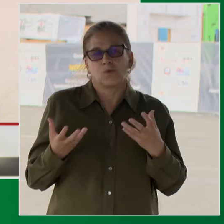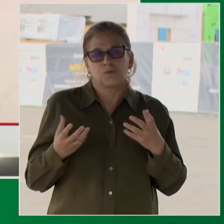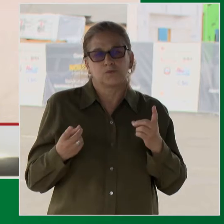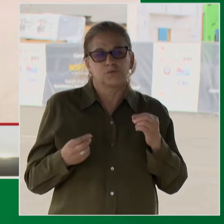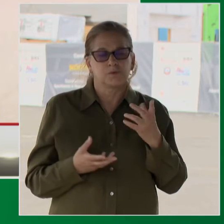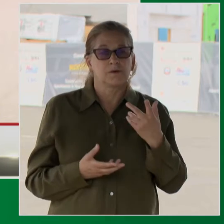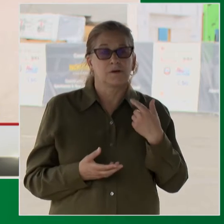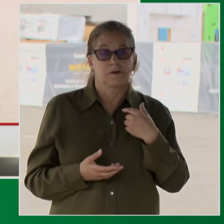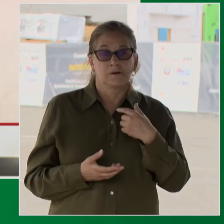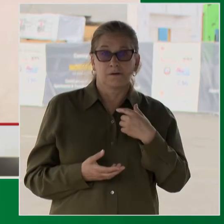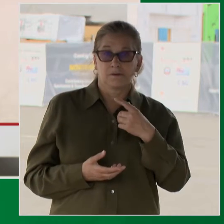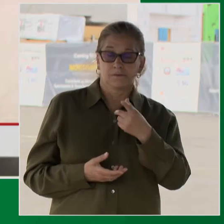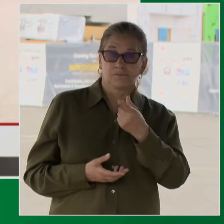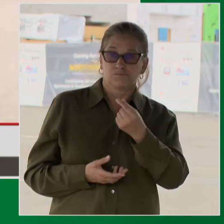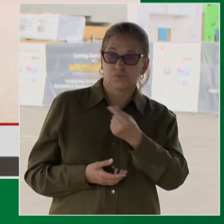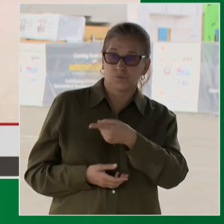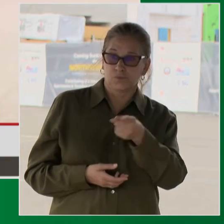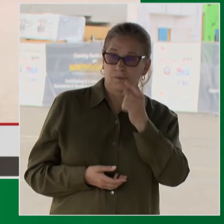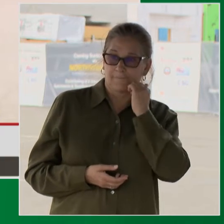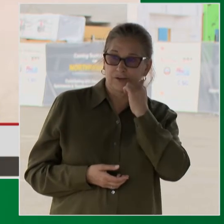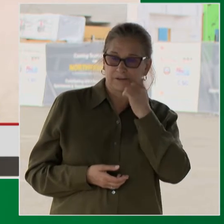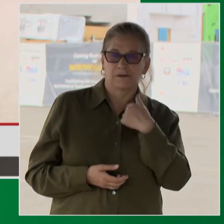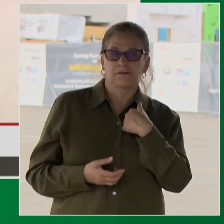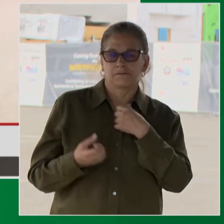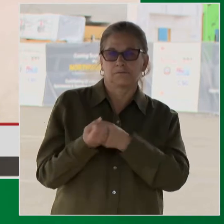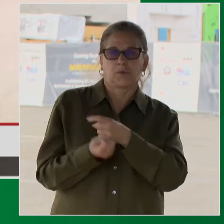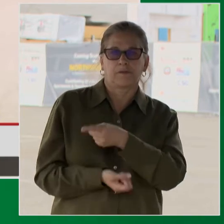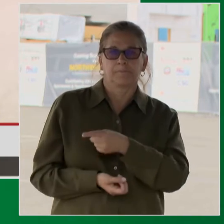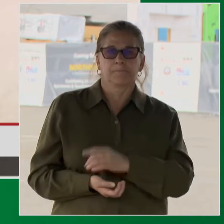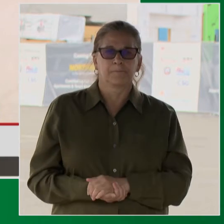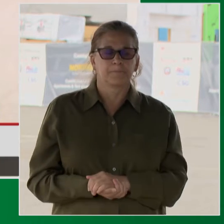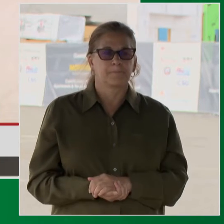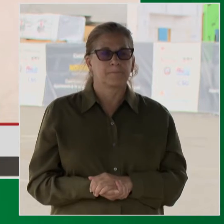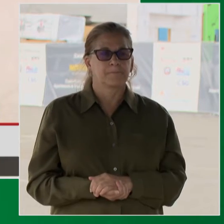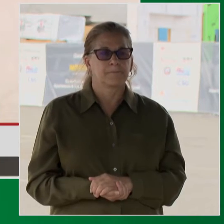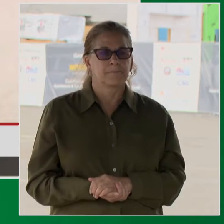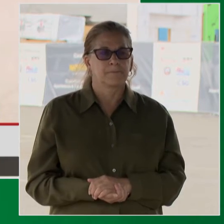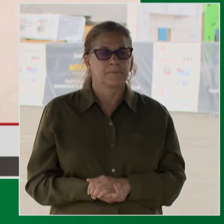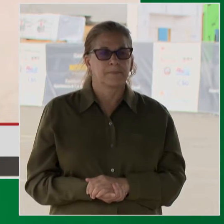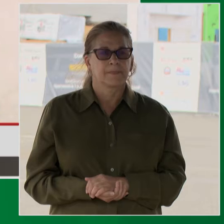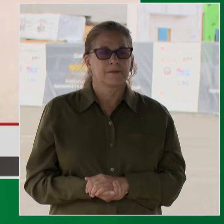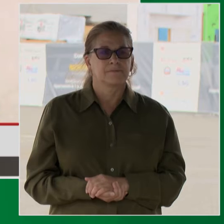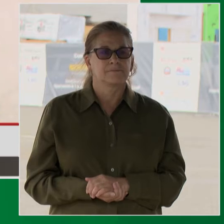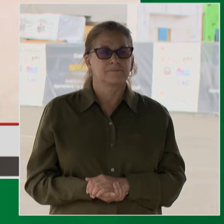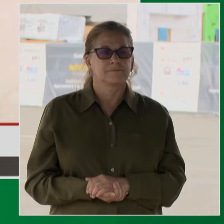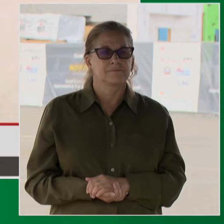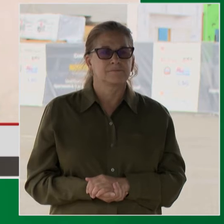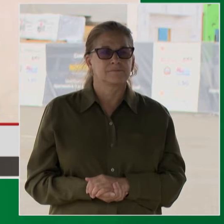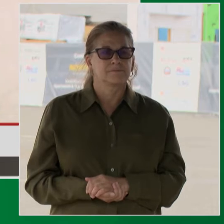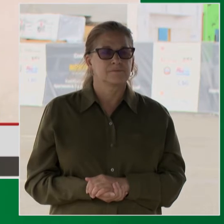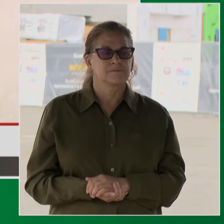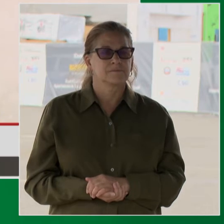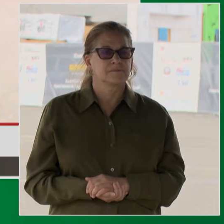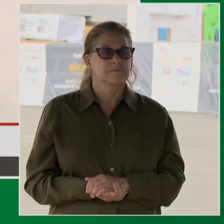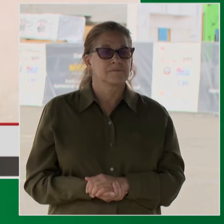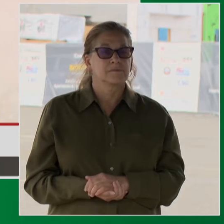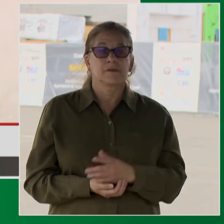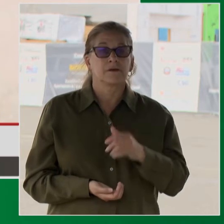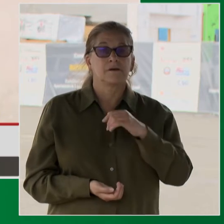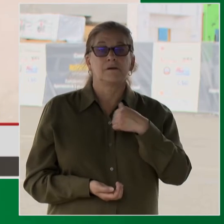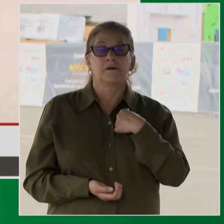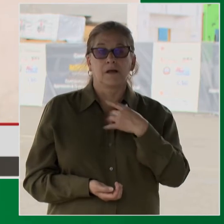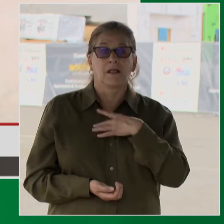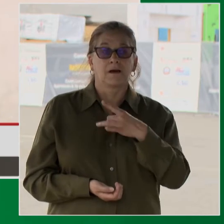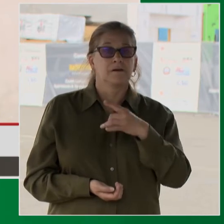their business, particularly related to food access entities. And so what I like about it is that it's not just financial. It could